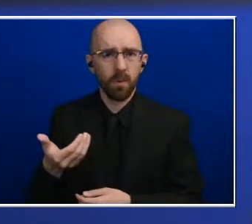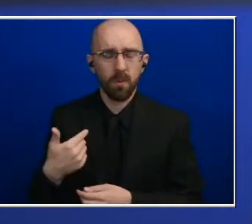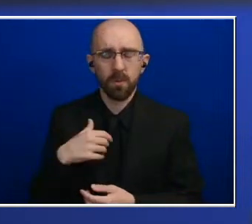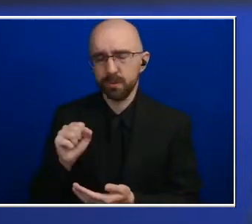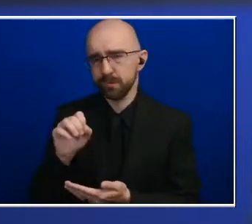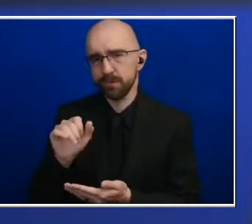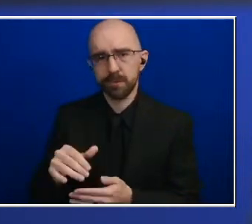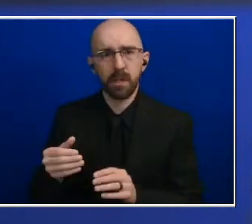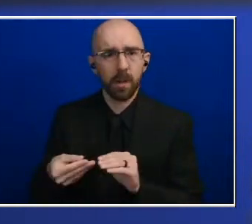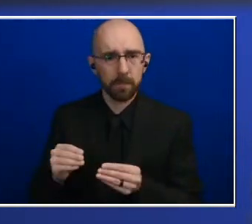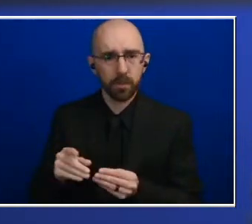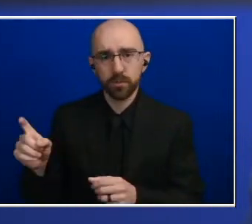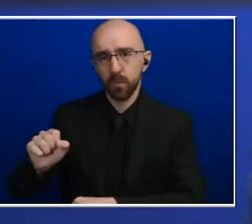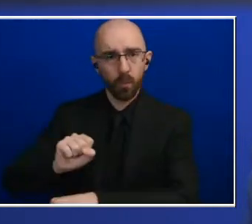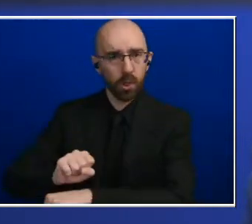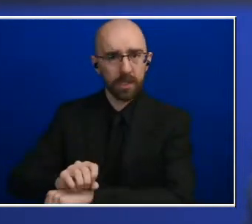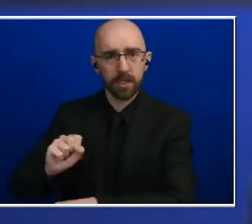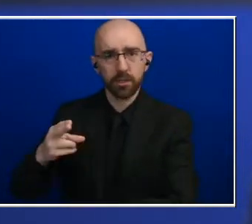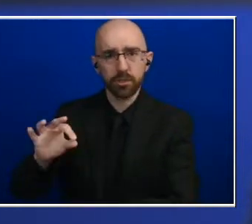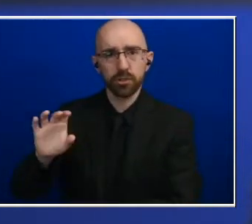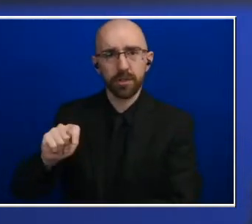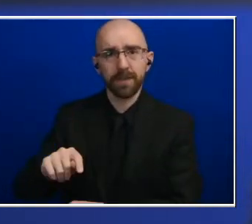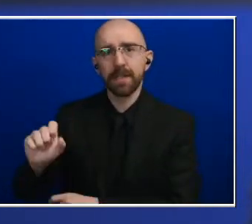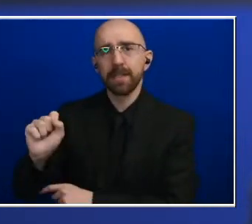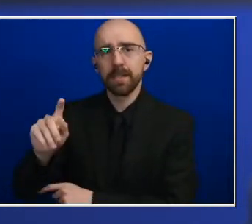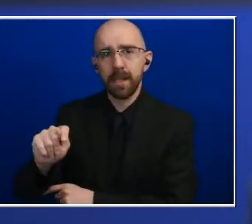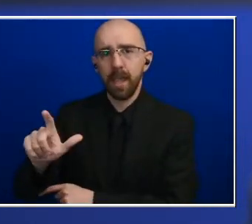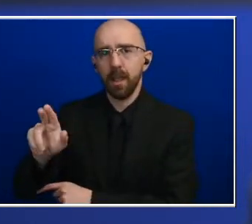her shift at St. Luke's Hospital.